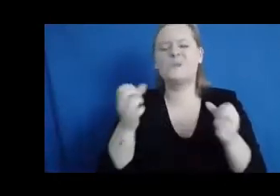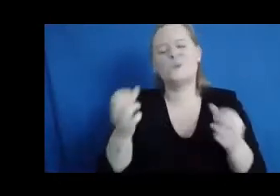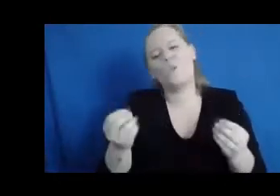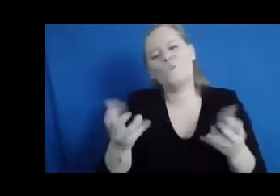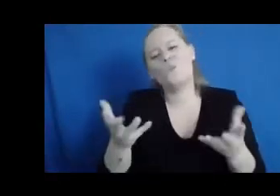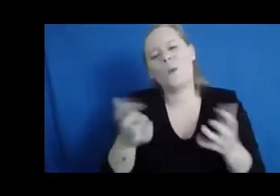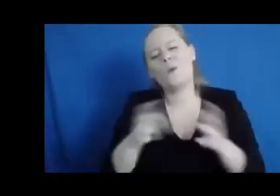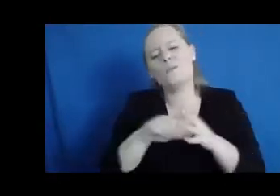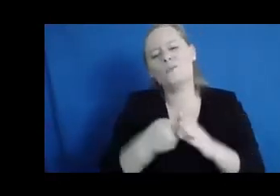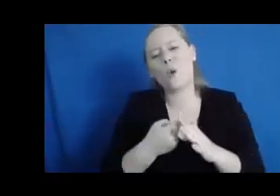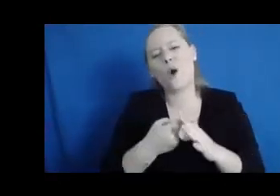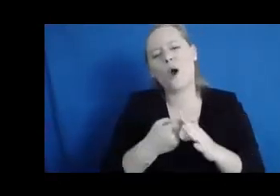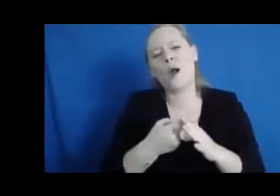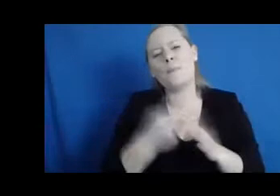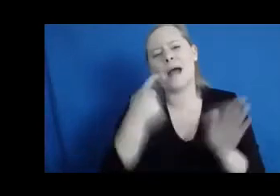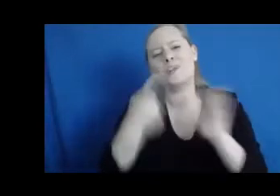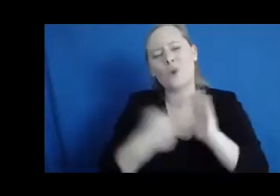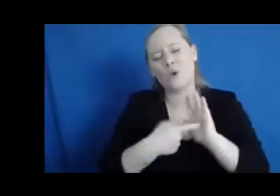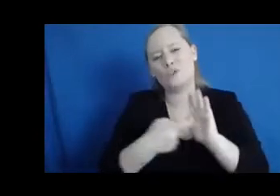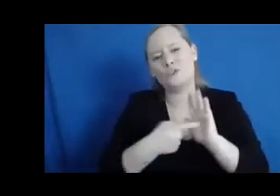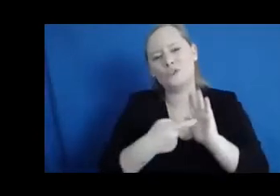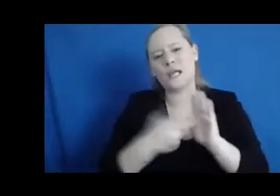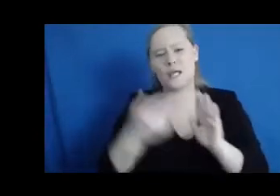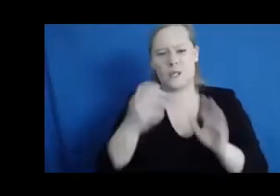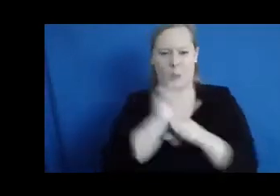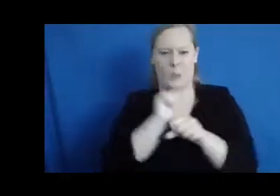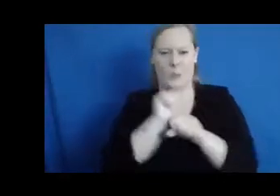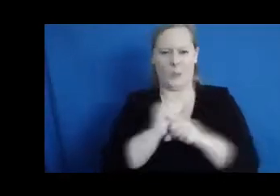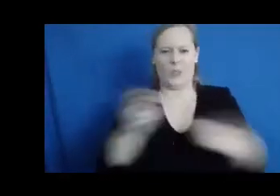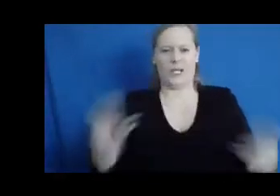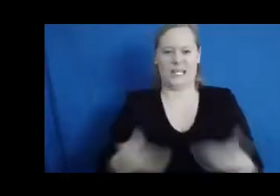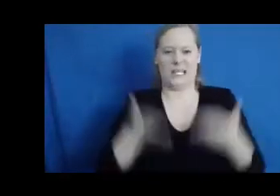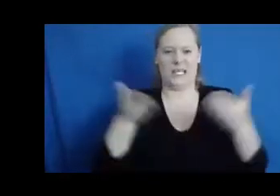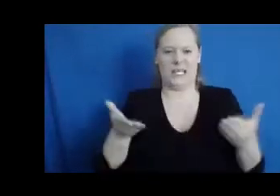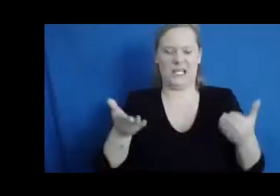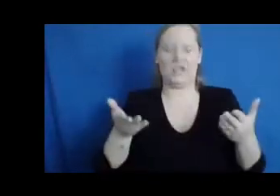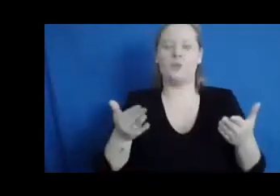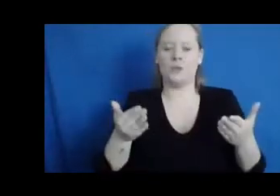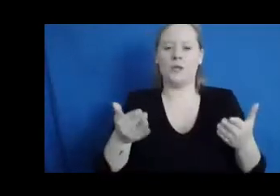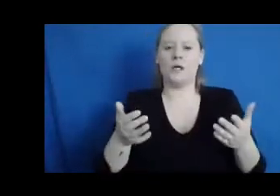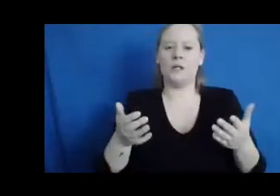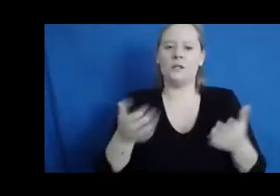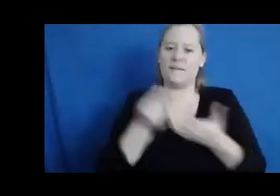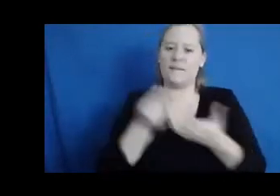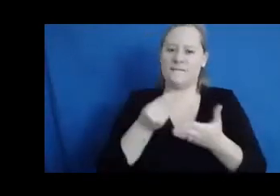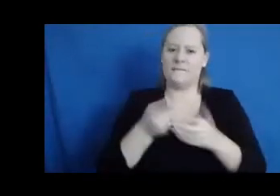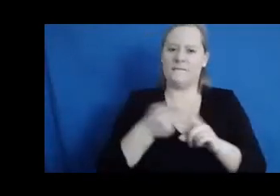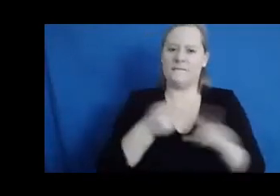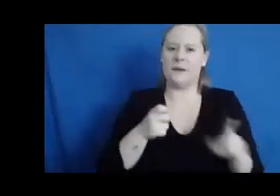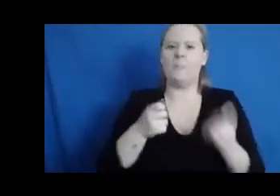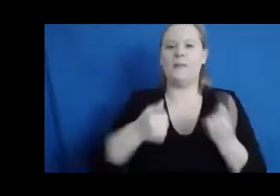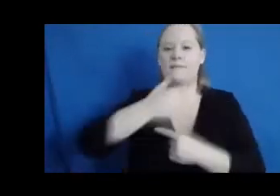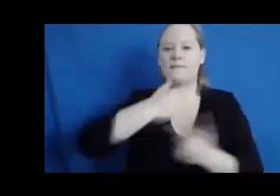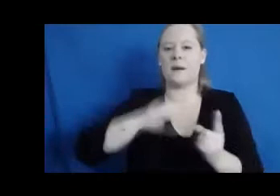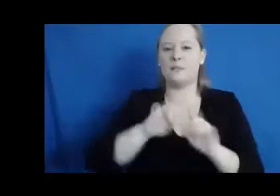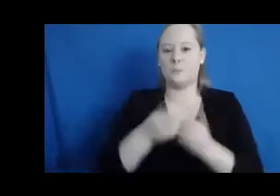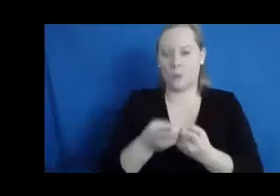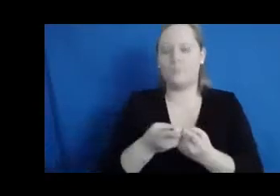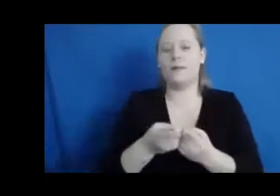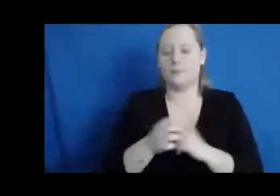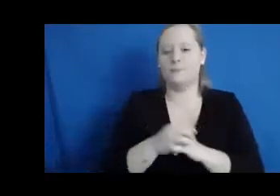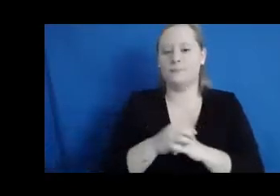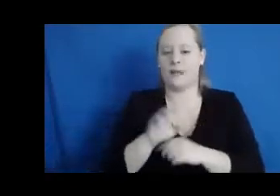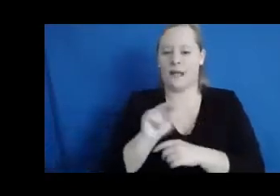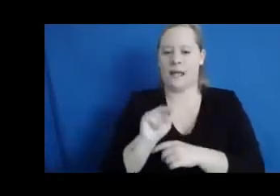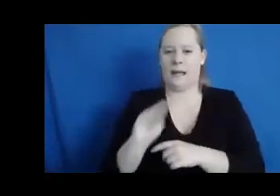by acknowledging the work that we've been doing here is largely funded by the Environment Department, the New Mexico Environment Department,